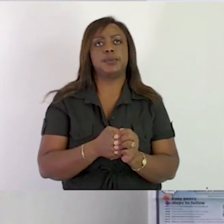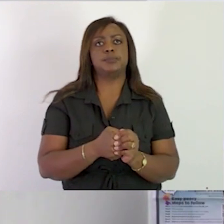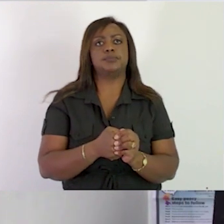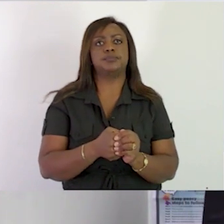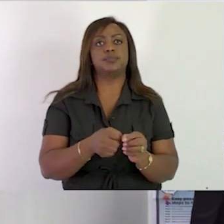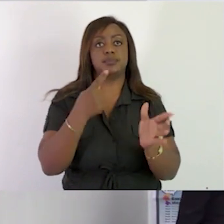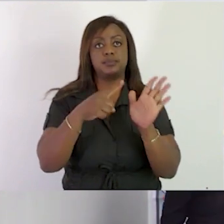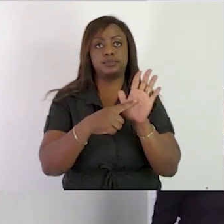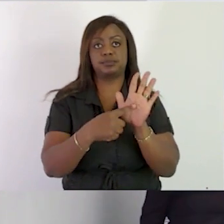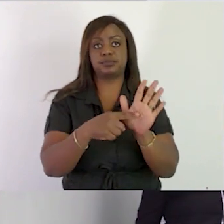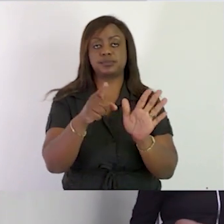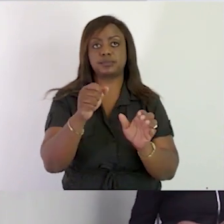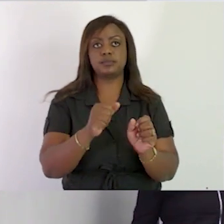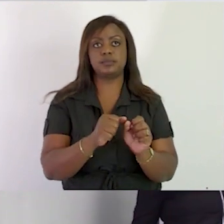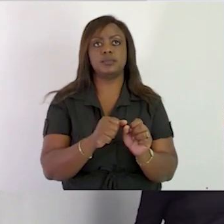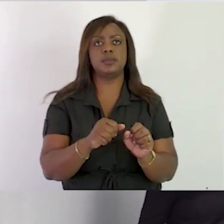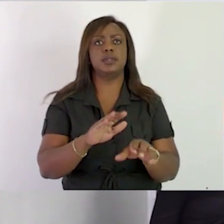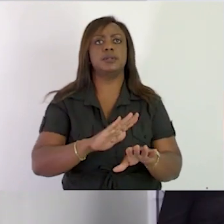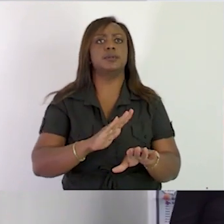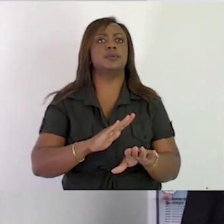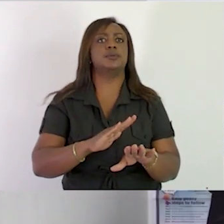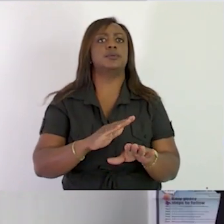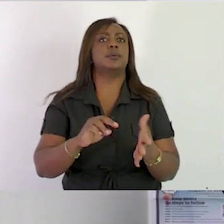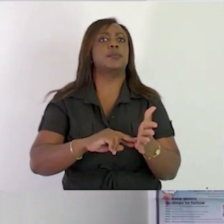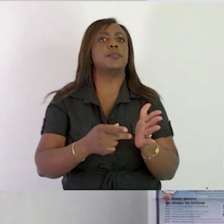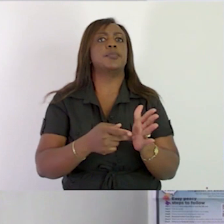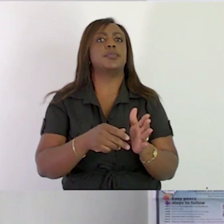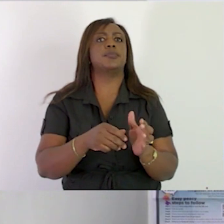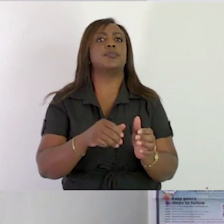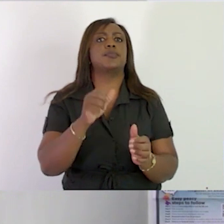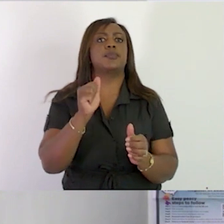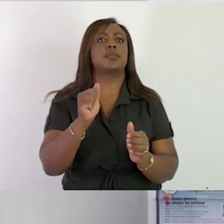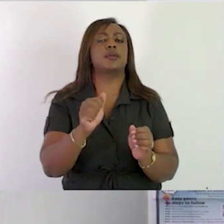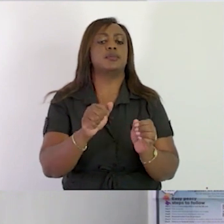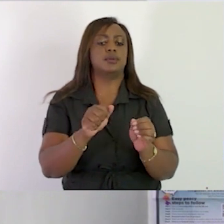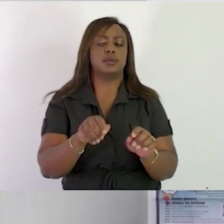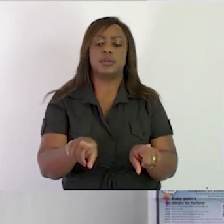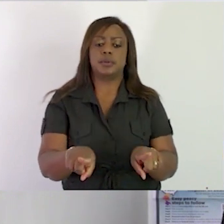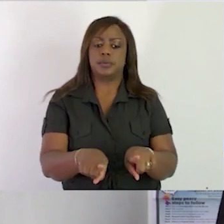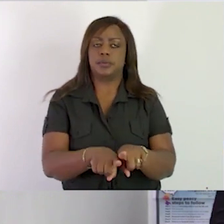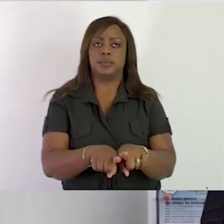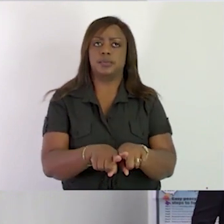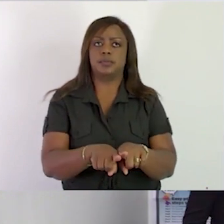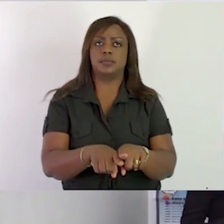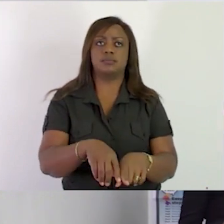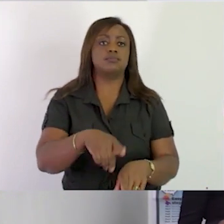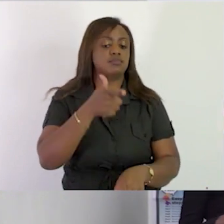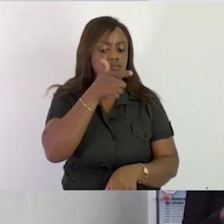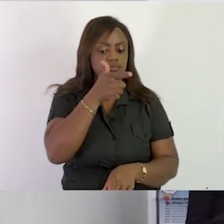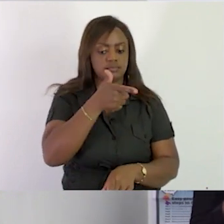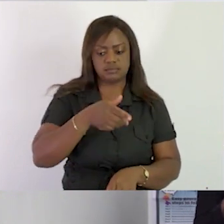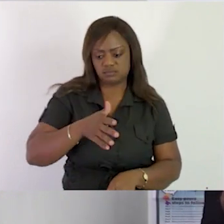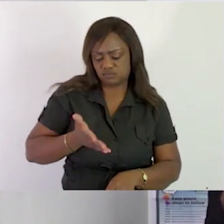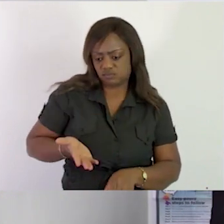pictures on different methods of maintaining sexual health. The first one is abstinence. To abstain basically meaning